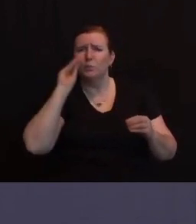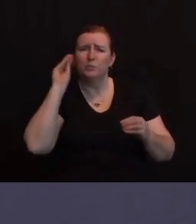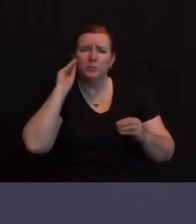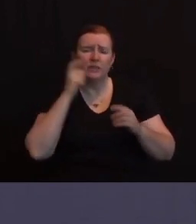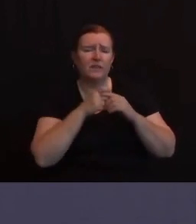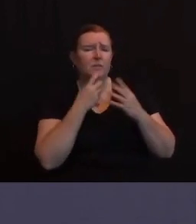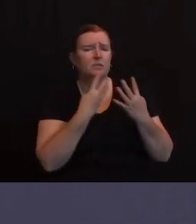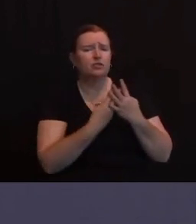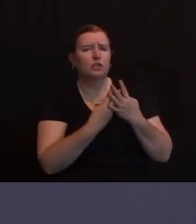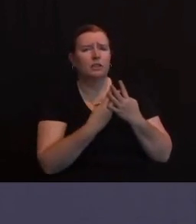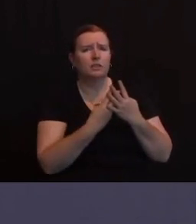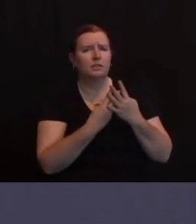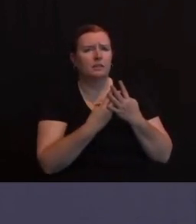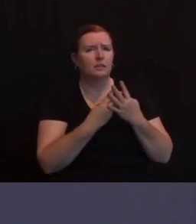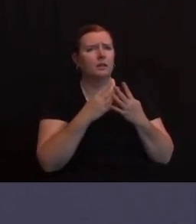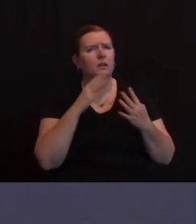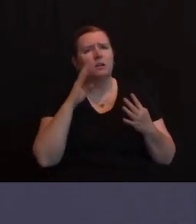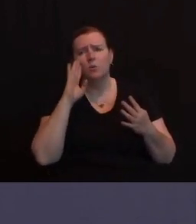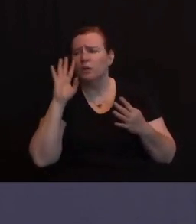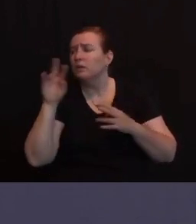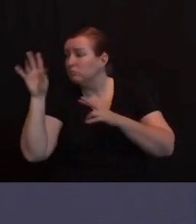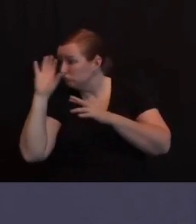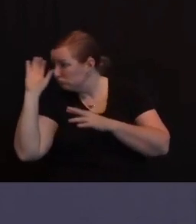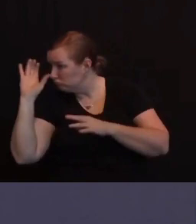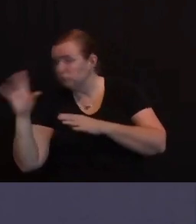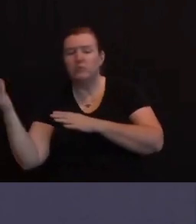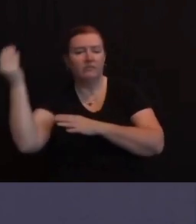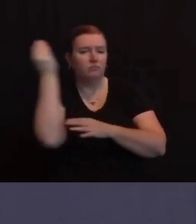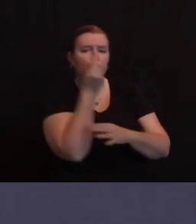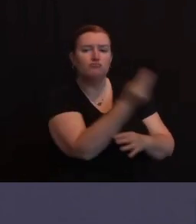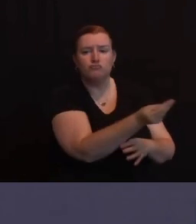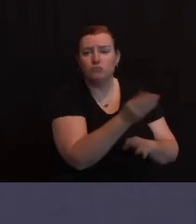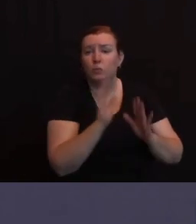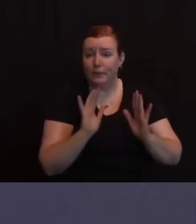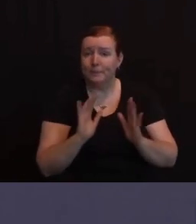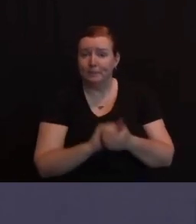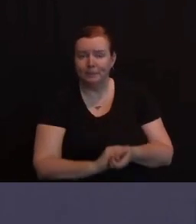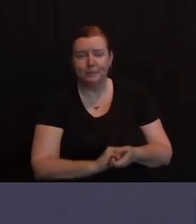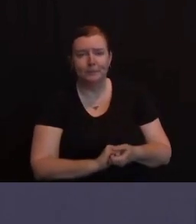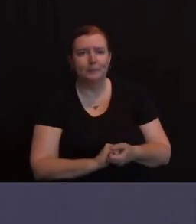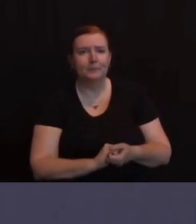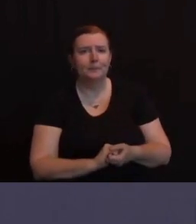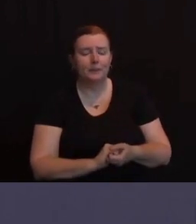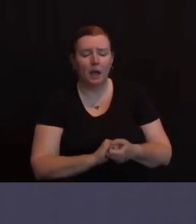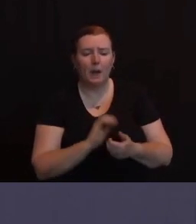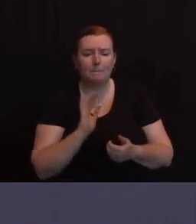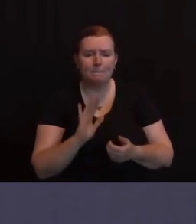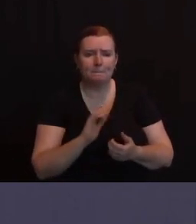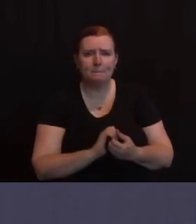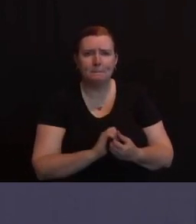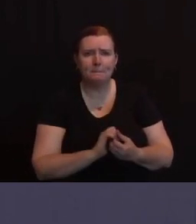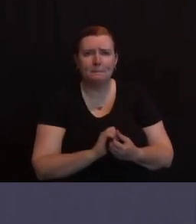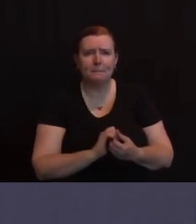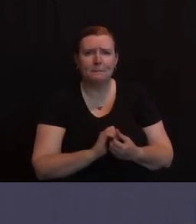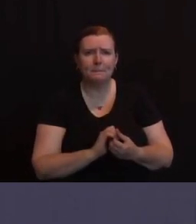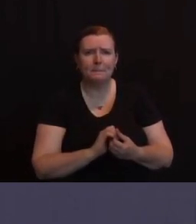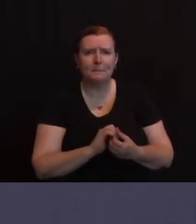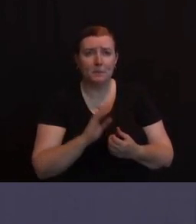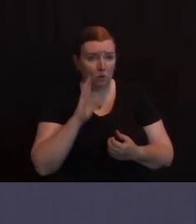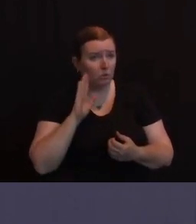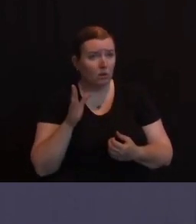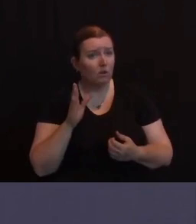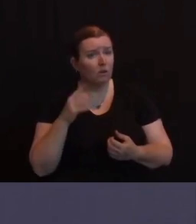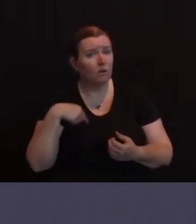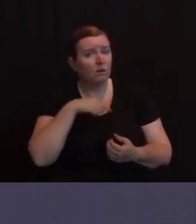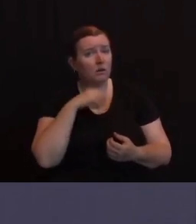of that improvement has been a reduction in capacity. So, we're going to look back on all of this and do